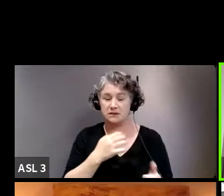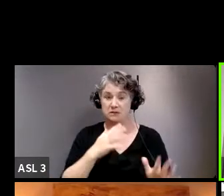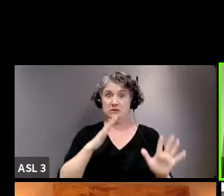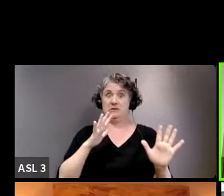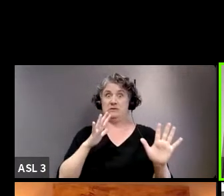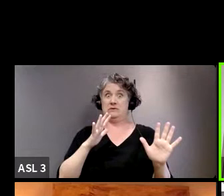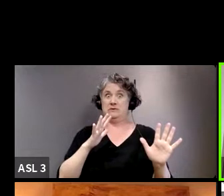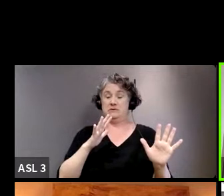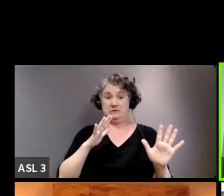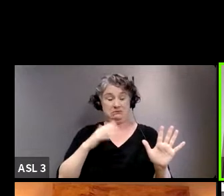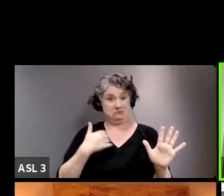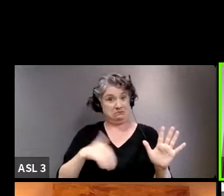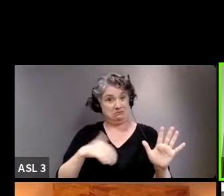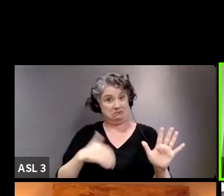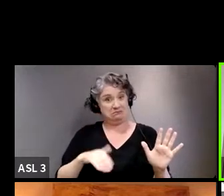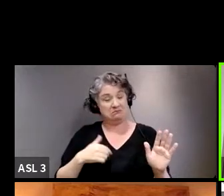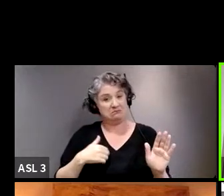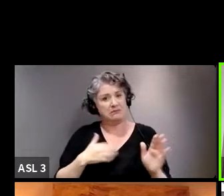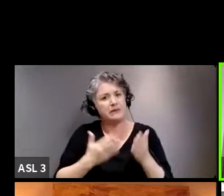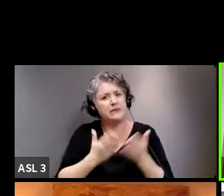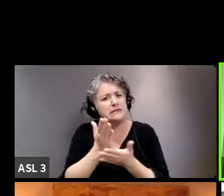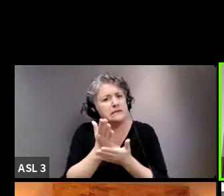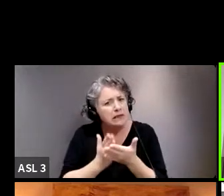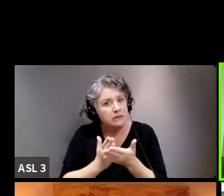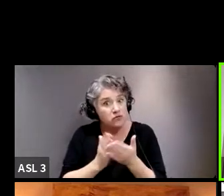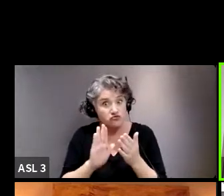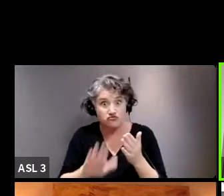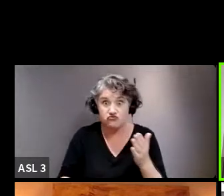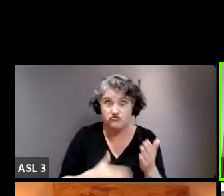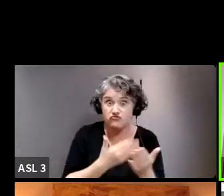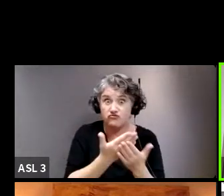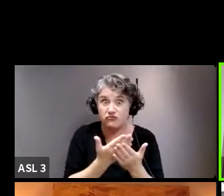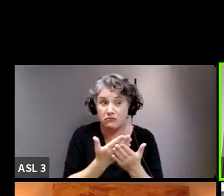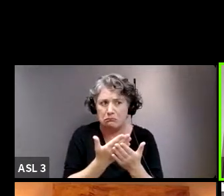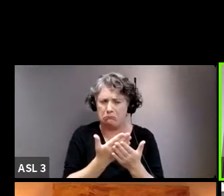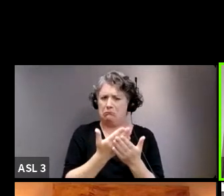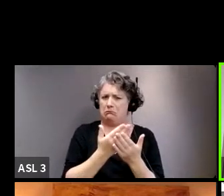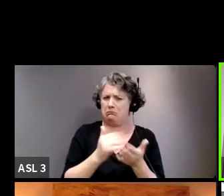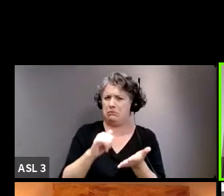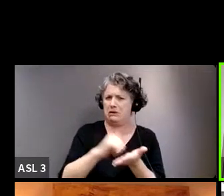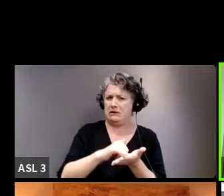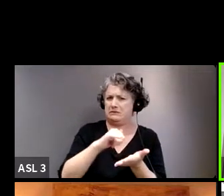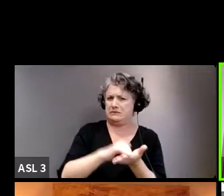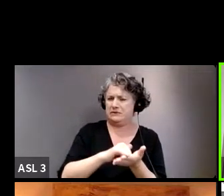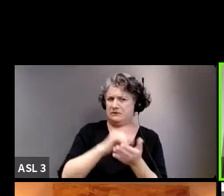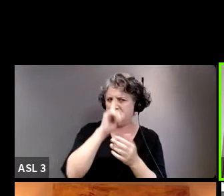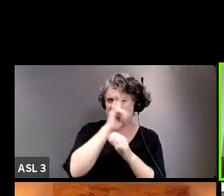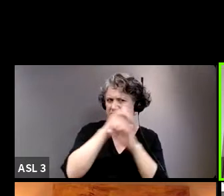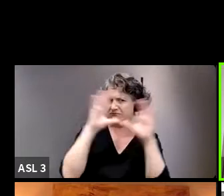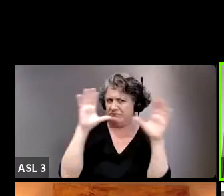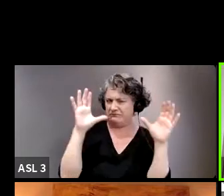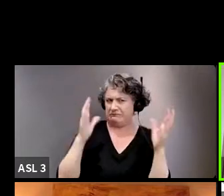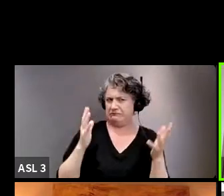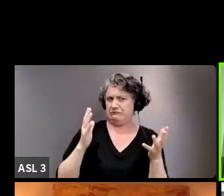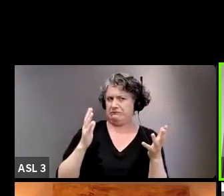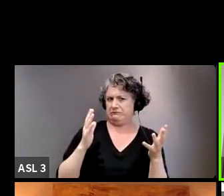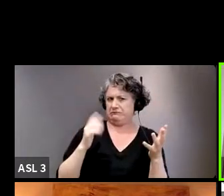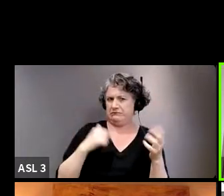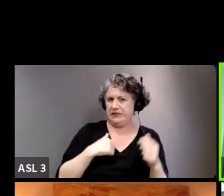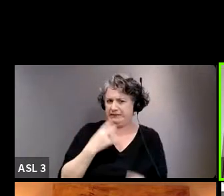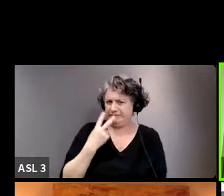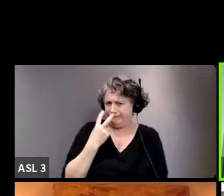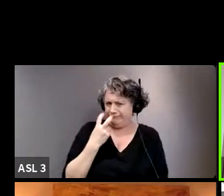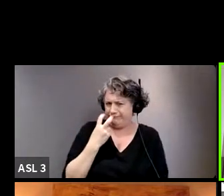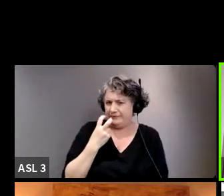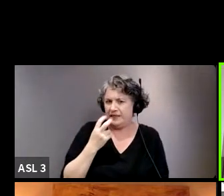um maybe some groups don't want to but i don't think every group doesn't want to speak work with the police and may